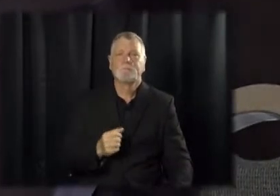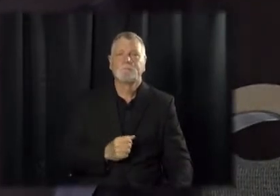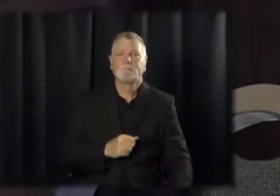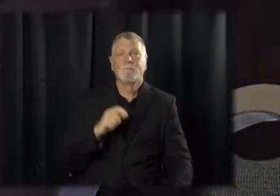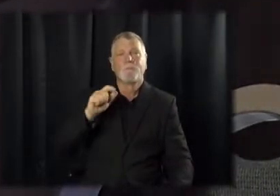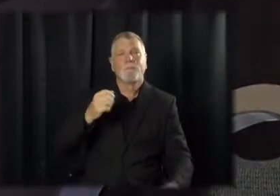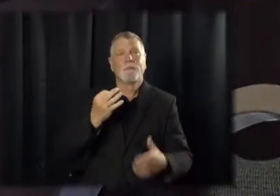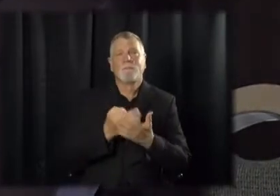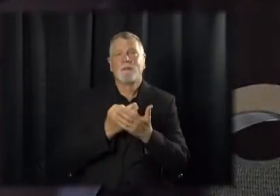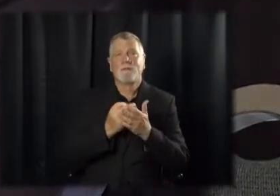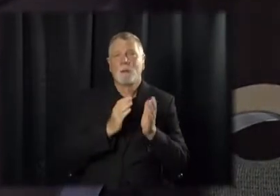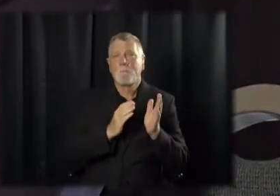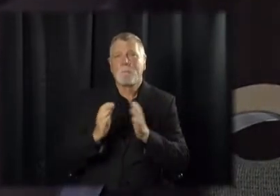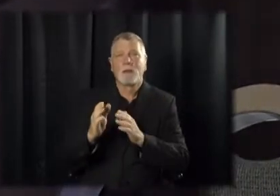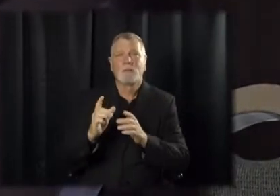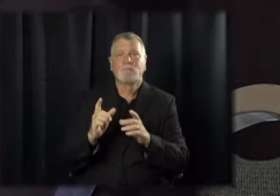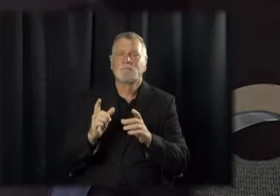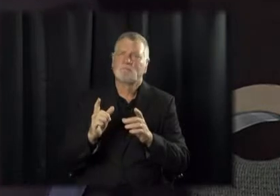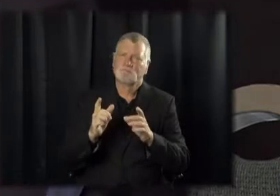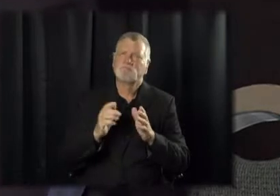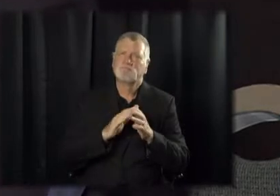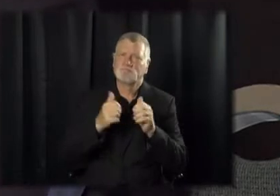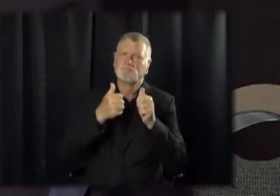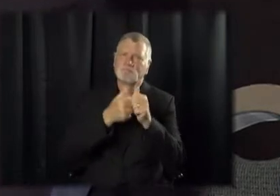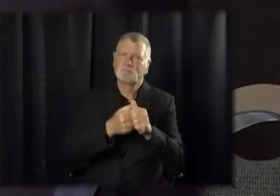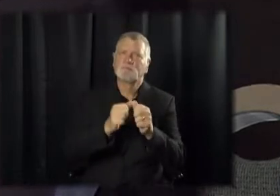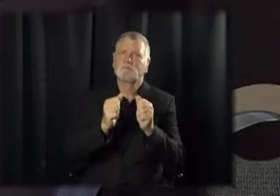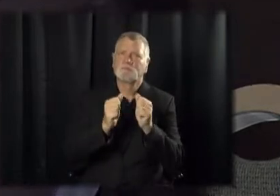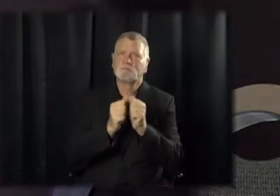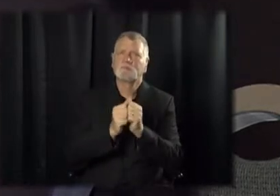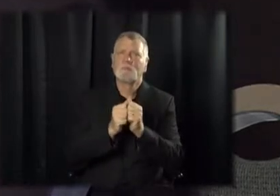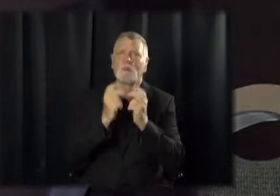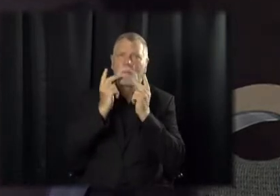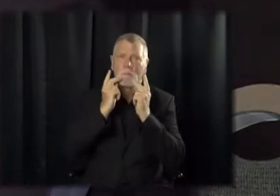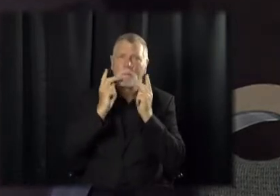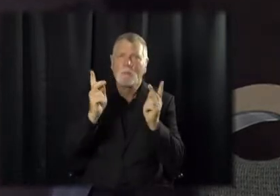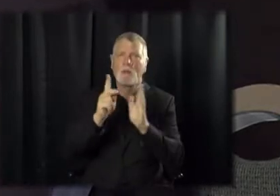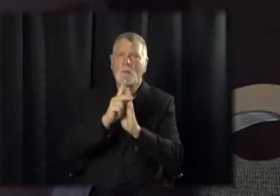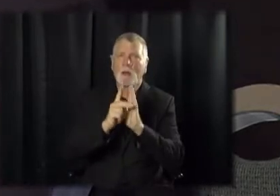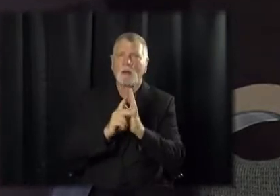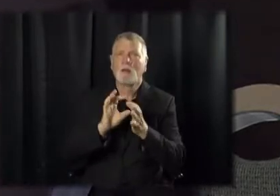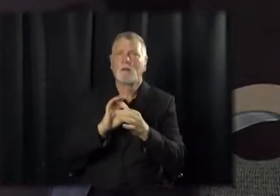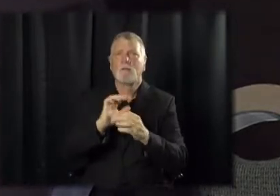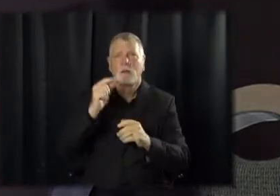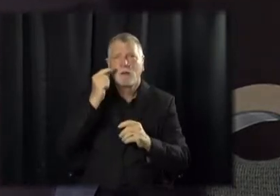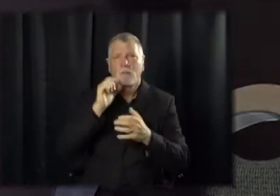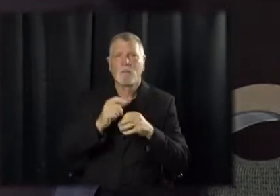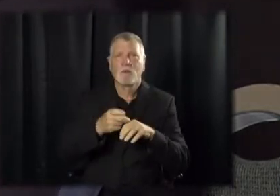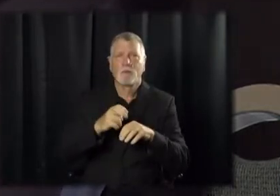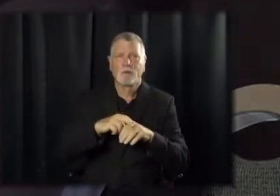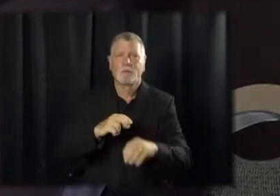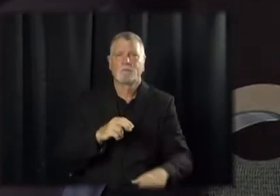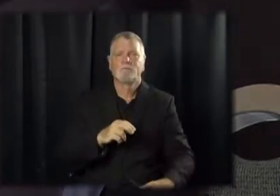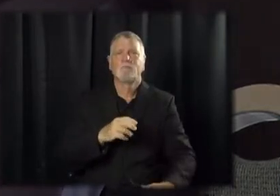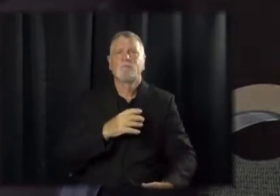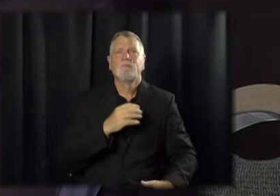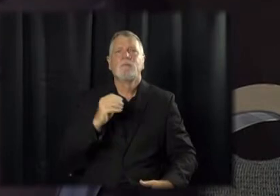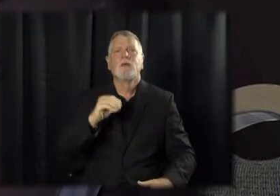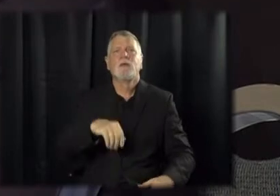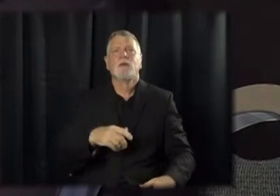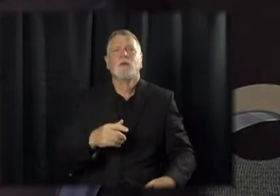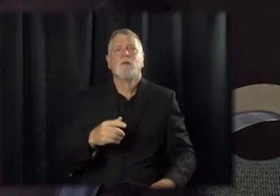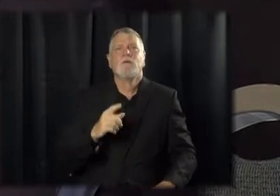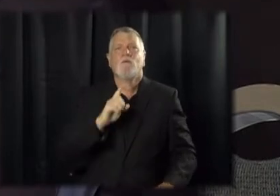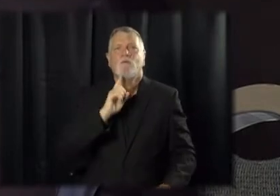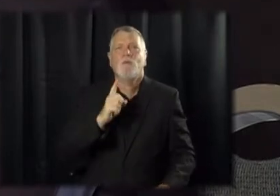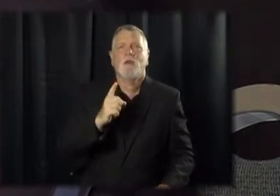this fiscal plan is generally aligned with the public policy of the government of Puerto Rico. In particular,